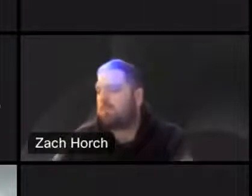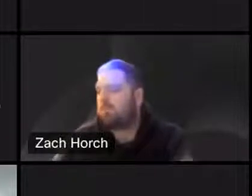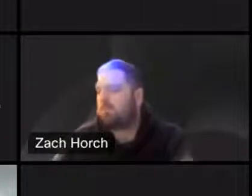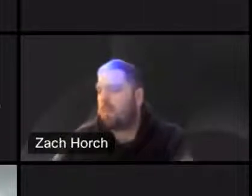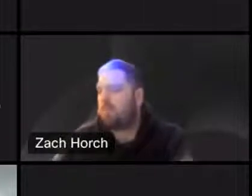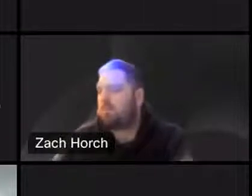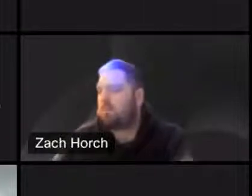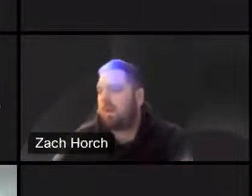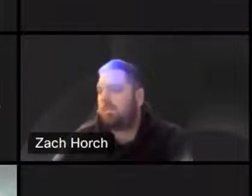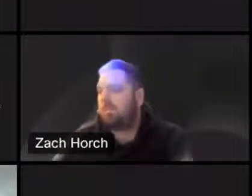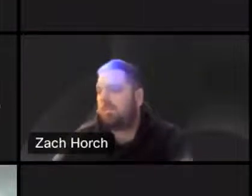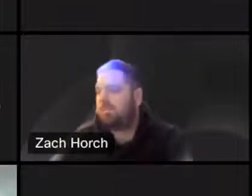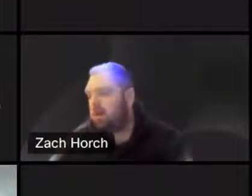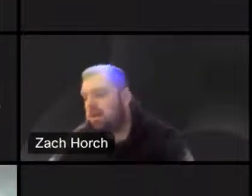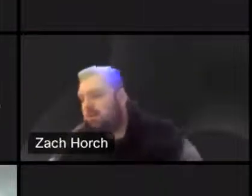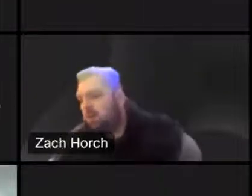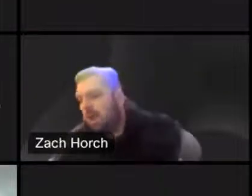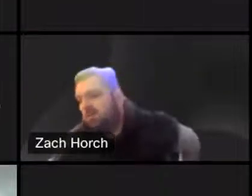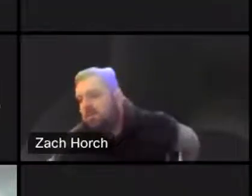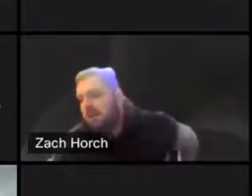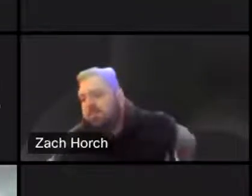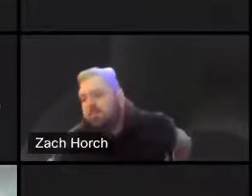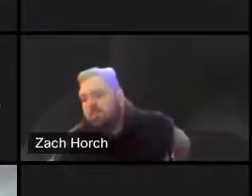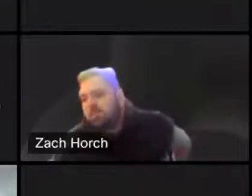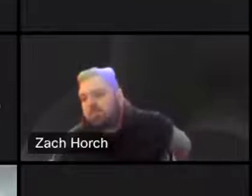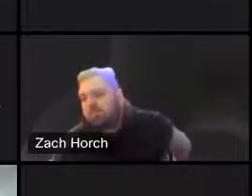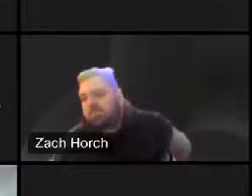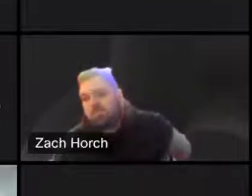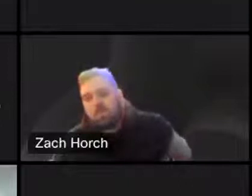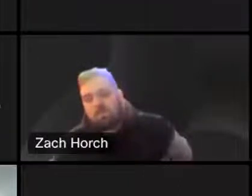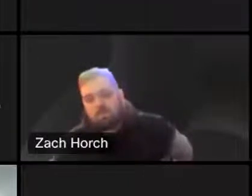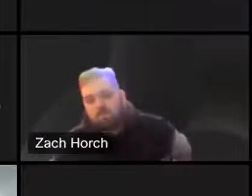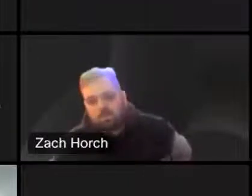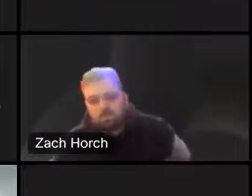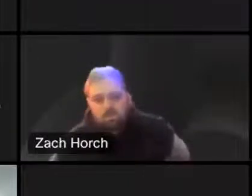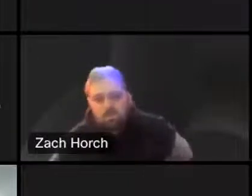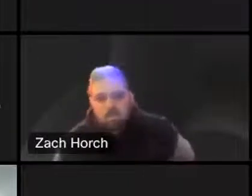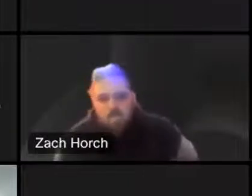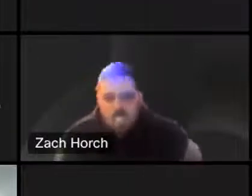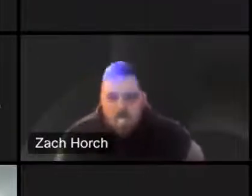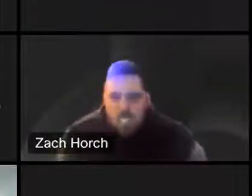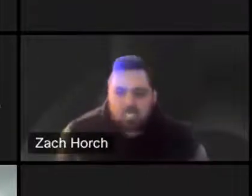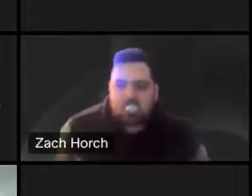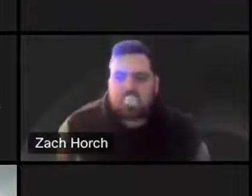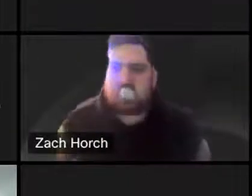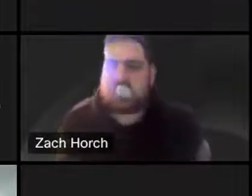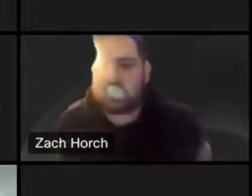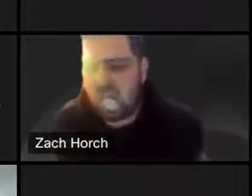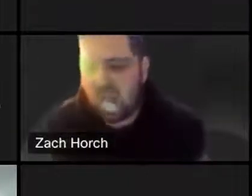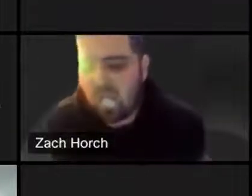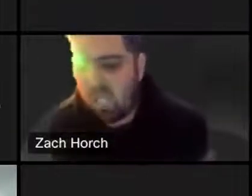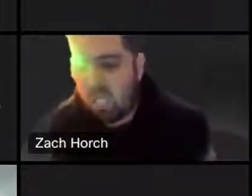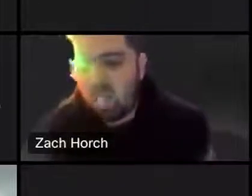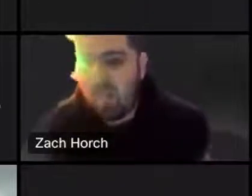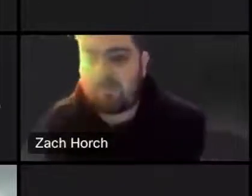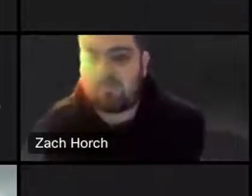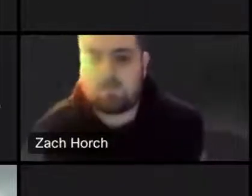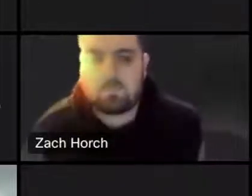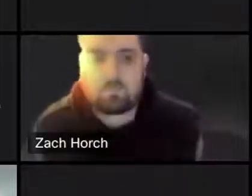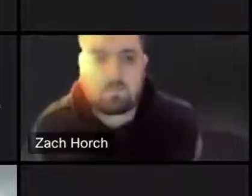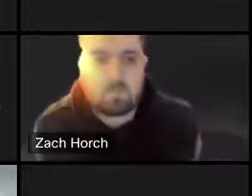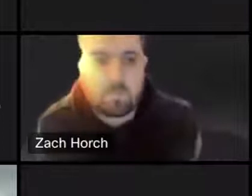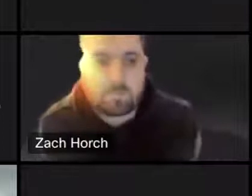see Johnny on there, the Associate Client Services Director, Johnny Zhang. Good morning as well. So I will be talking about housing, talk about a lot of different